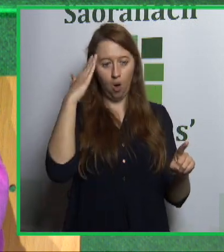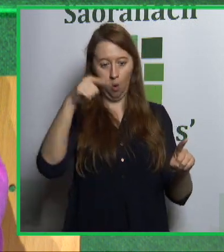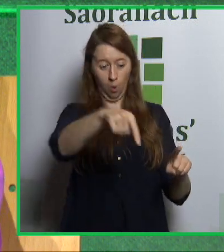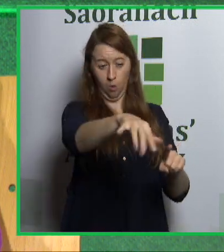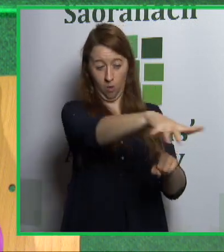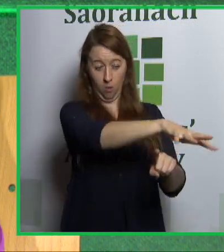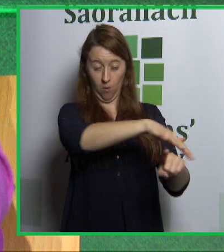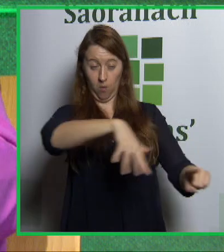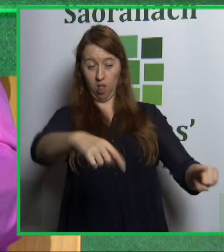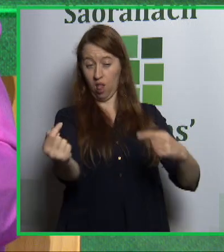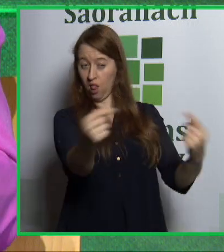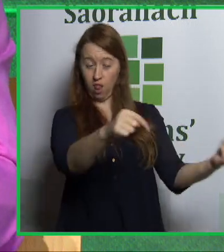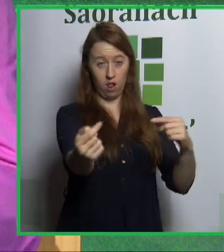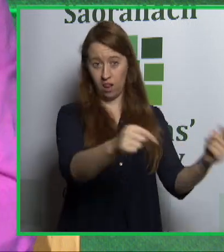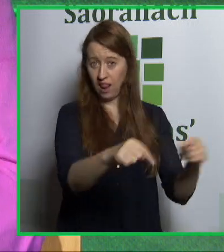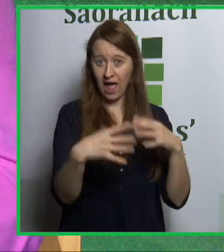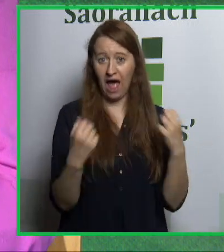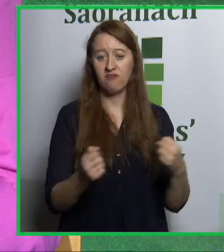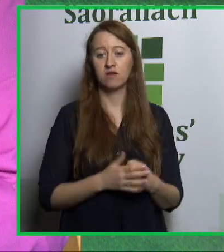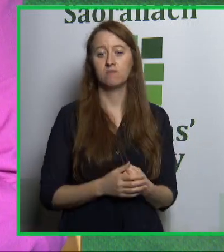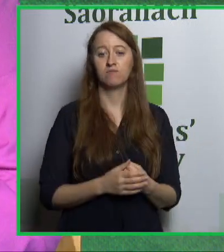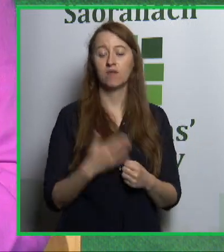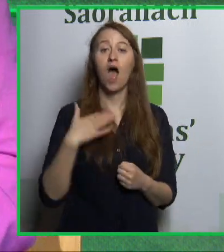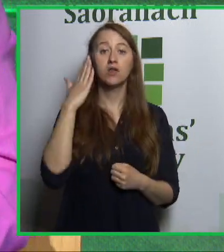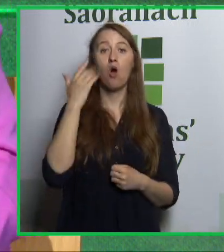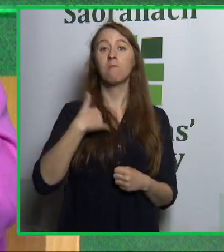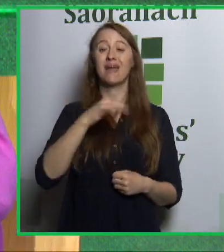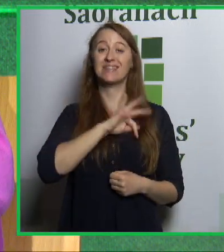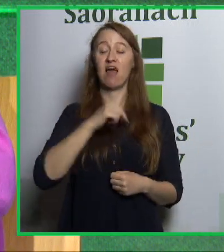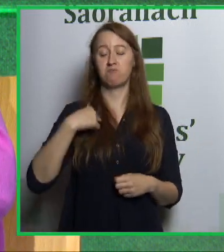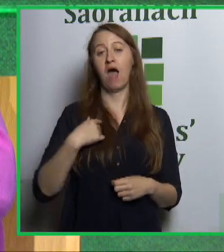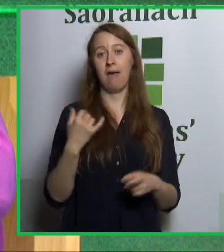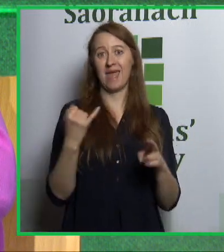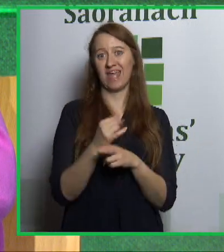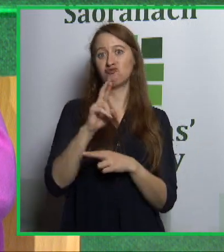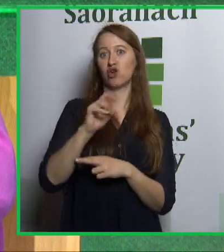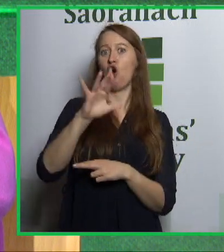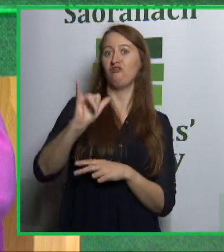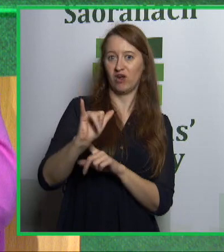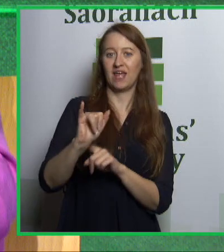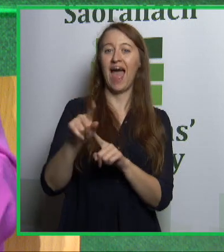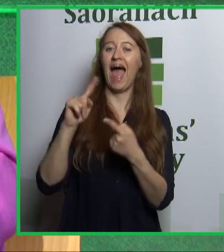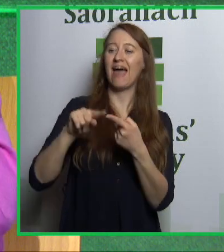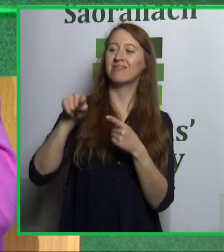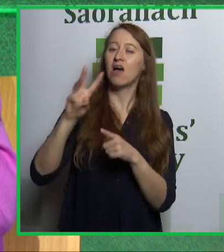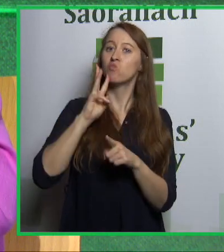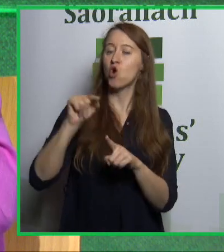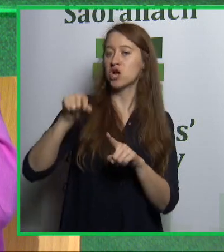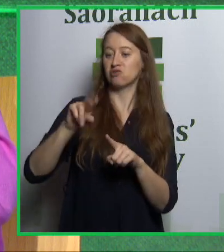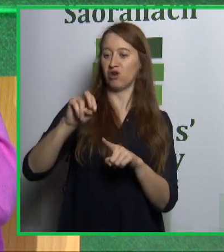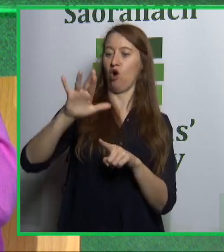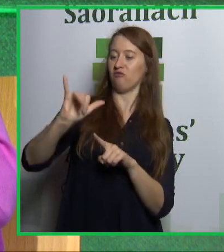know, like, I'm in recovery, and I think recovery is a big word because we're all recovering from something at some stage in our lives along the way, you